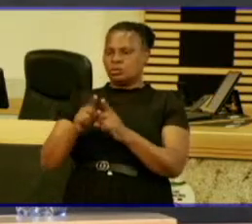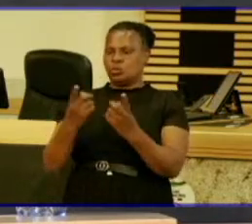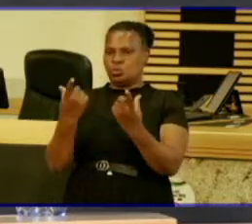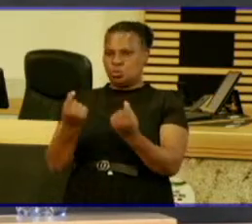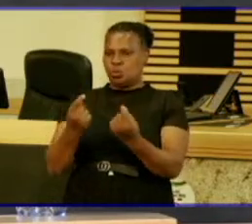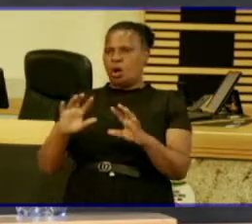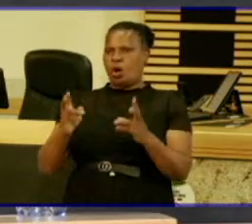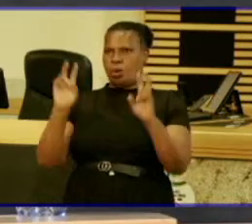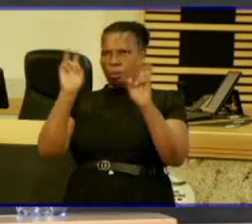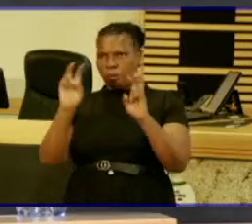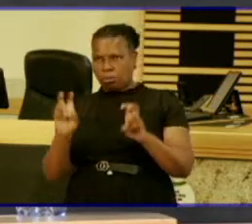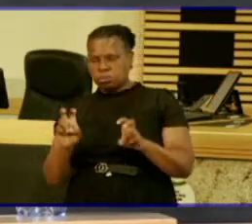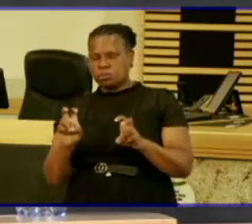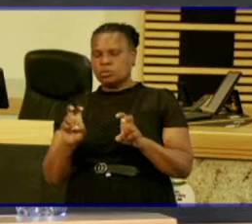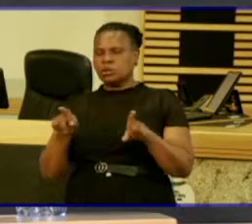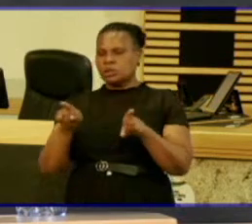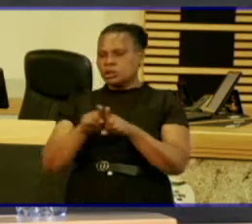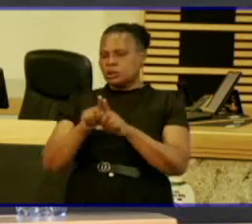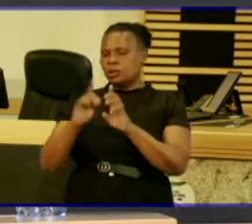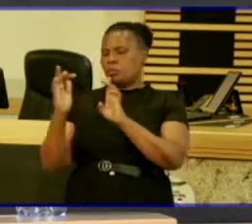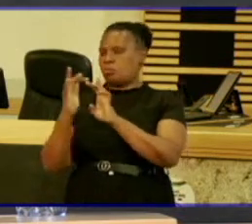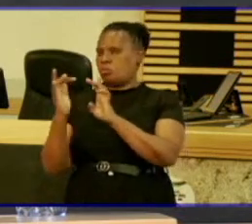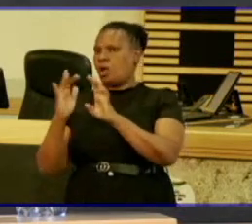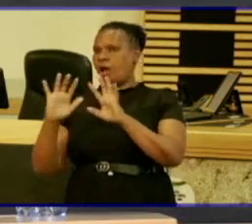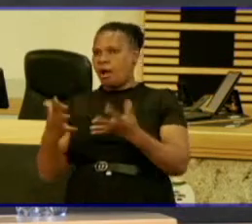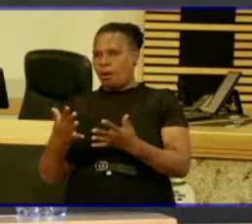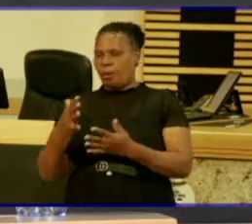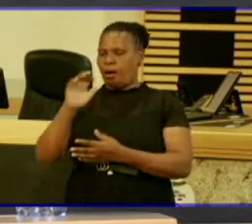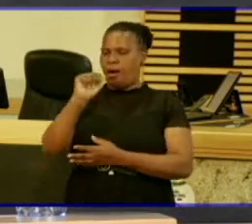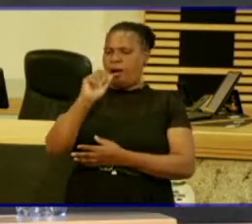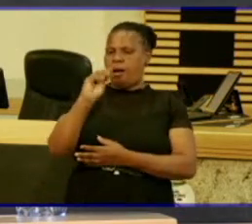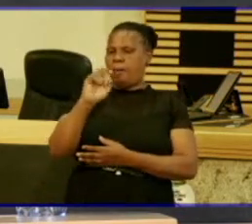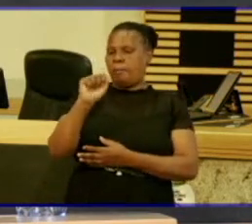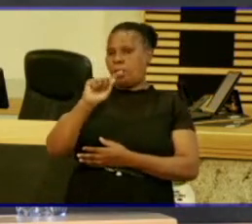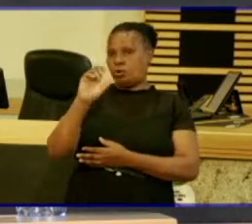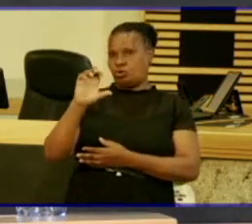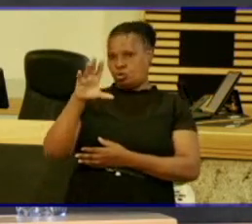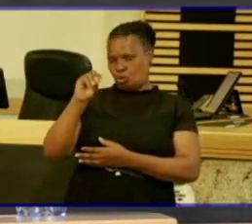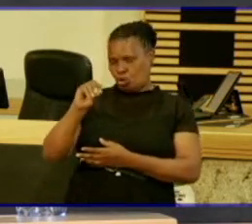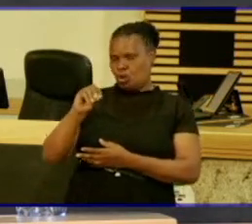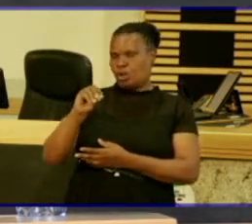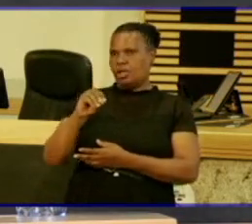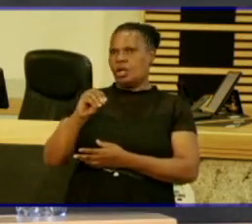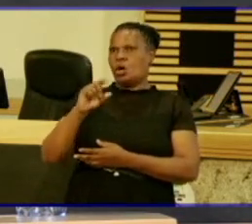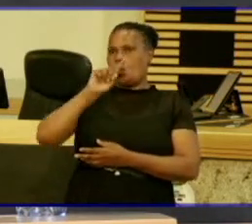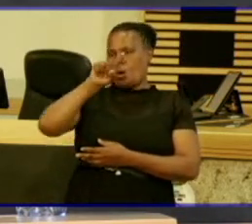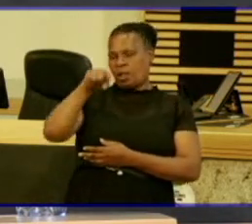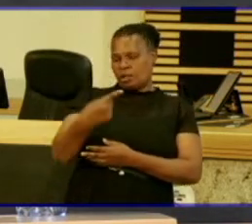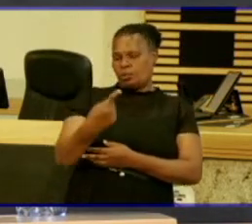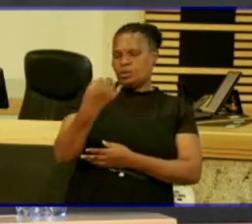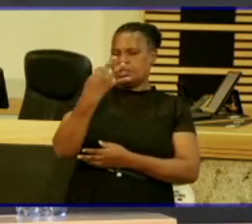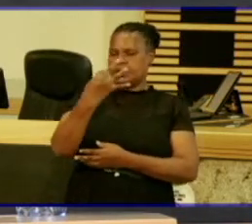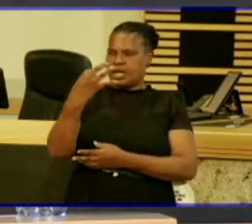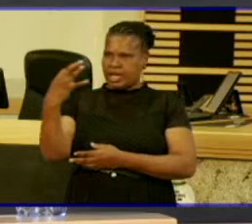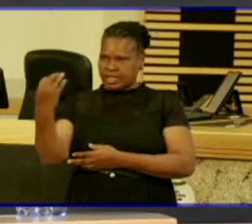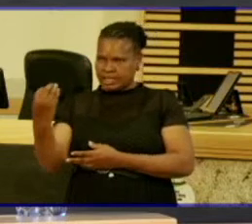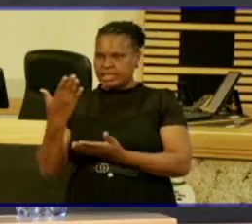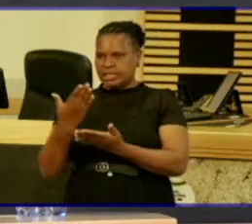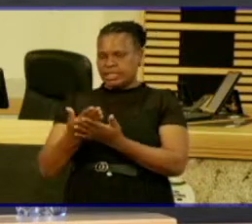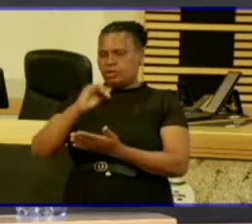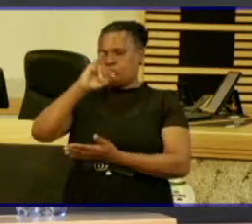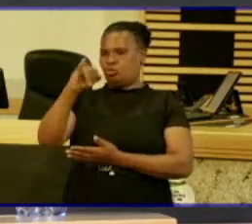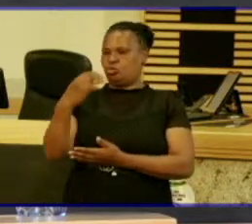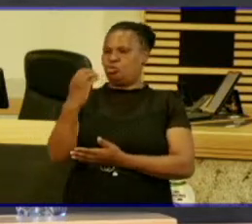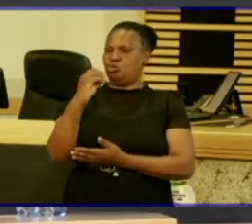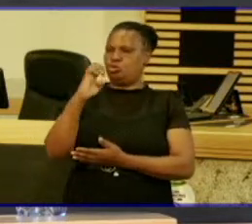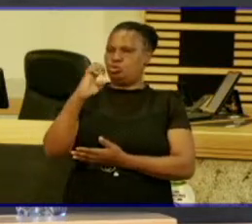3,600 connections in Amatole, 1,400 connections in Christiani, 1,300 connections in Jodgabi, 2,800 connections